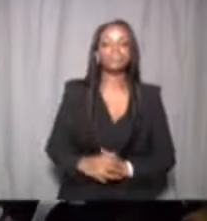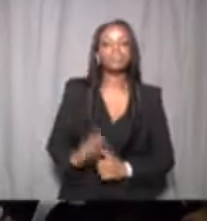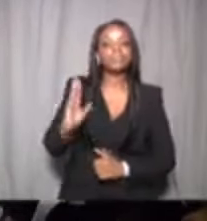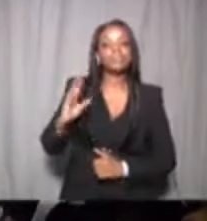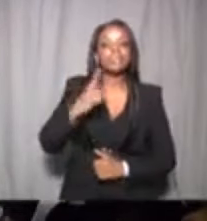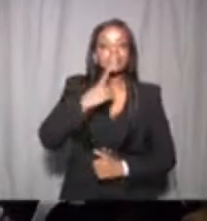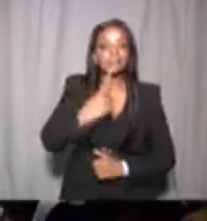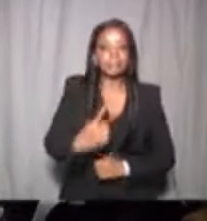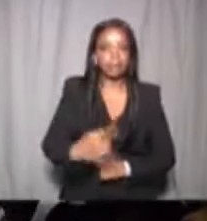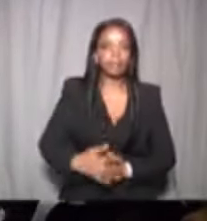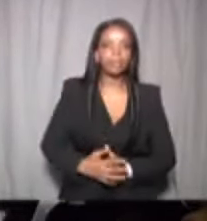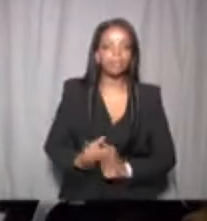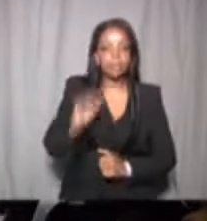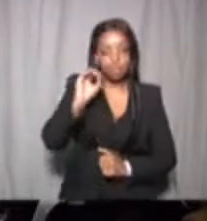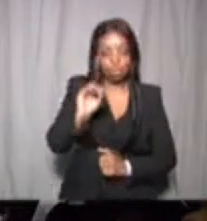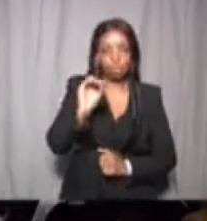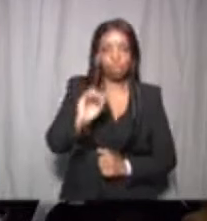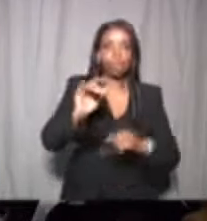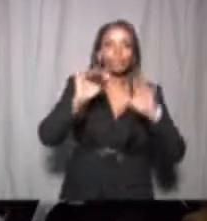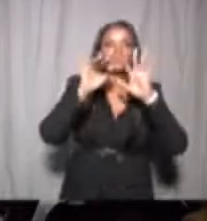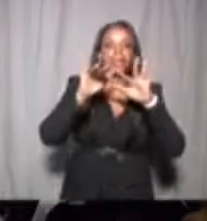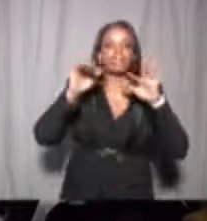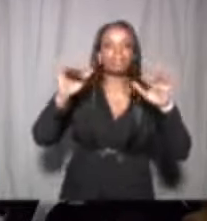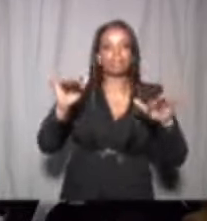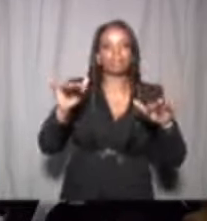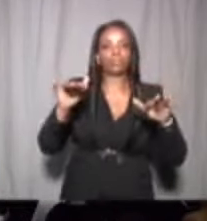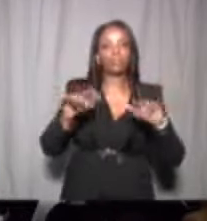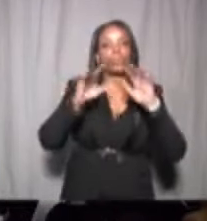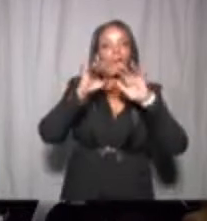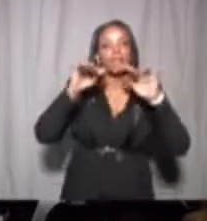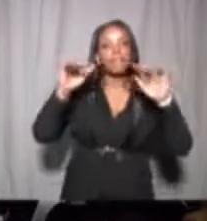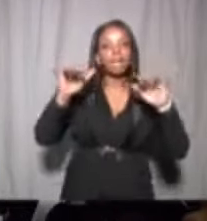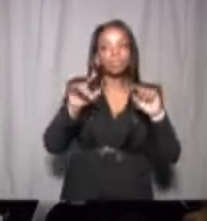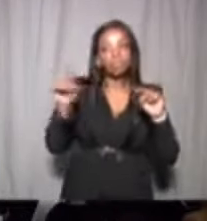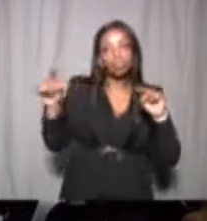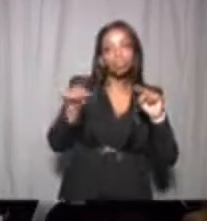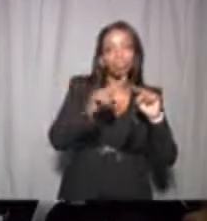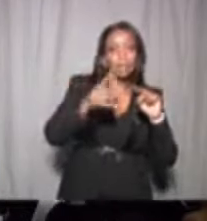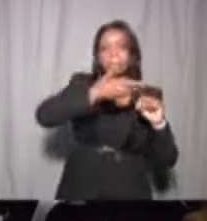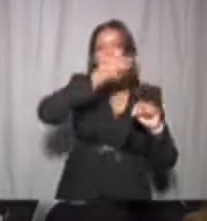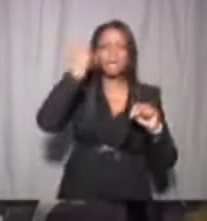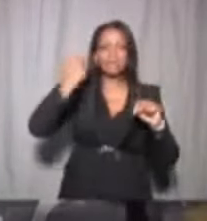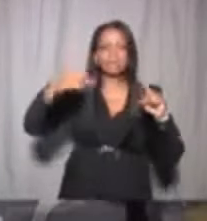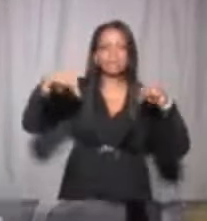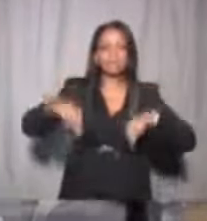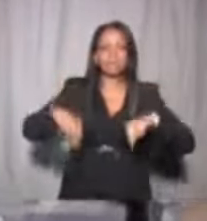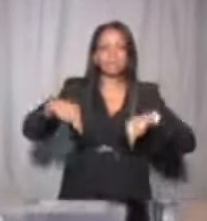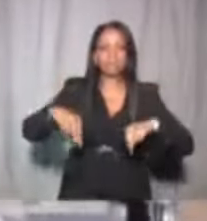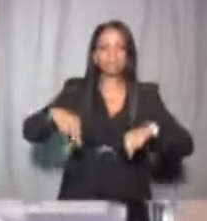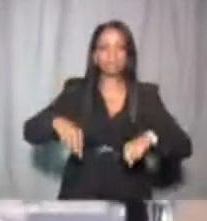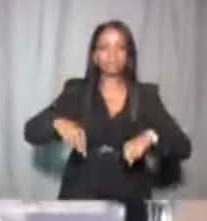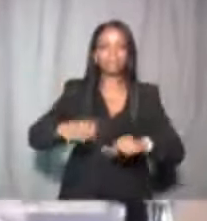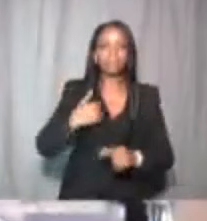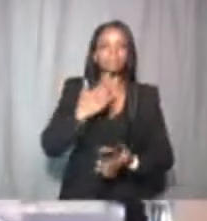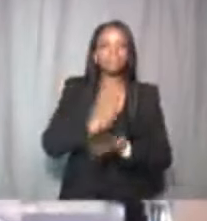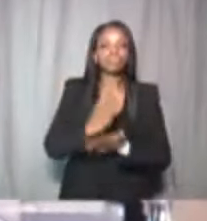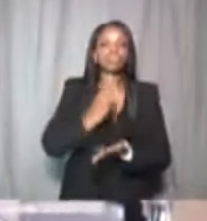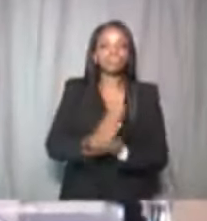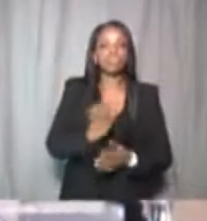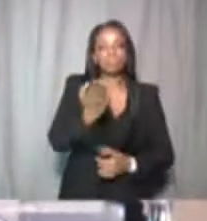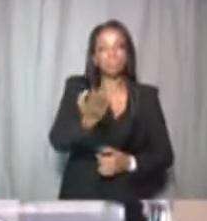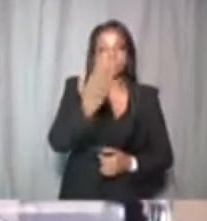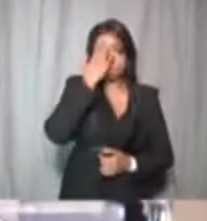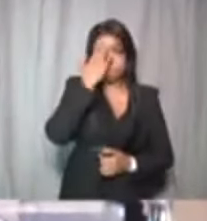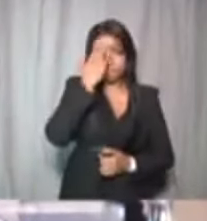are people that are not known in the house. I'm sure we all know that the house